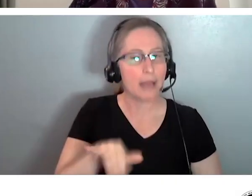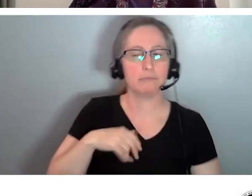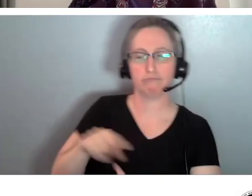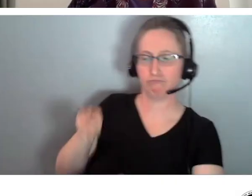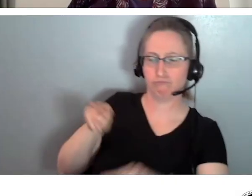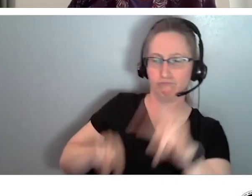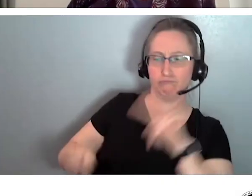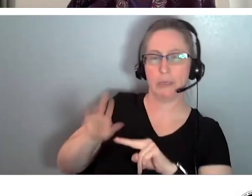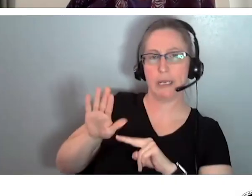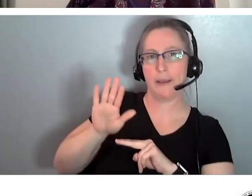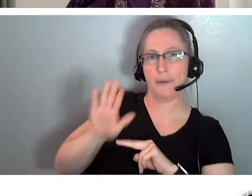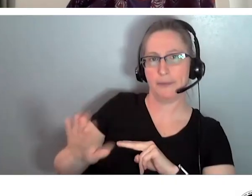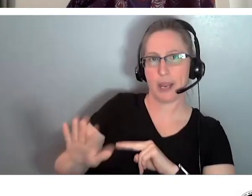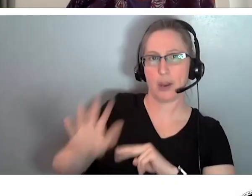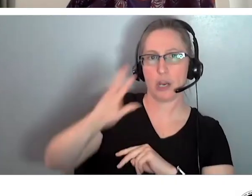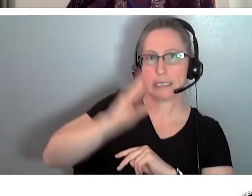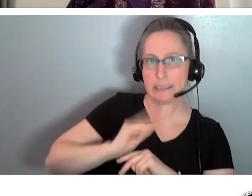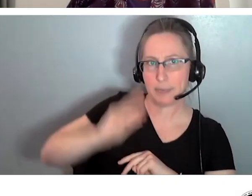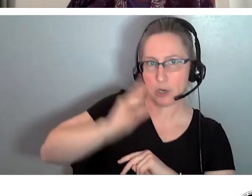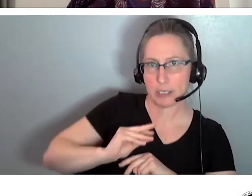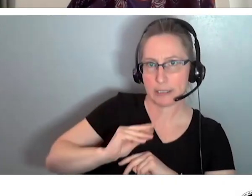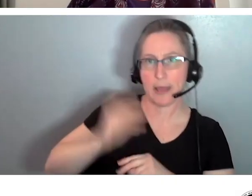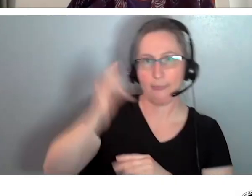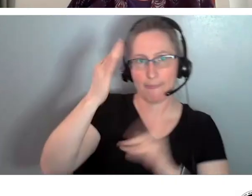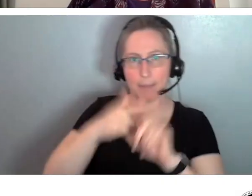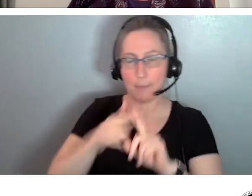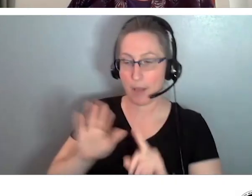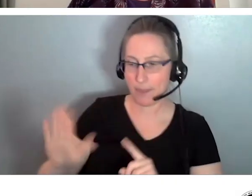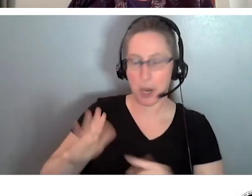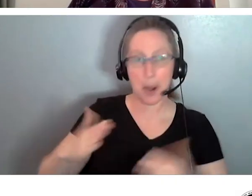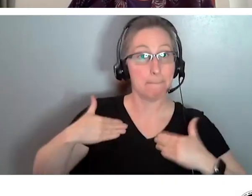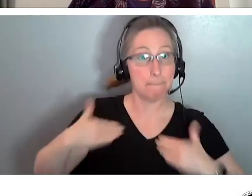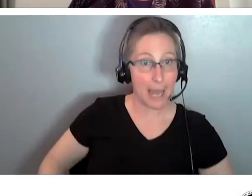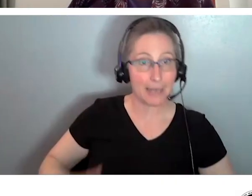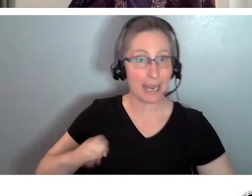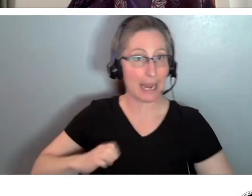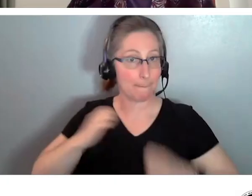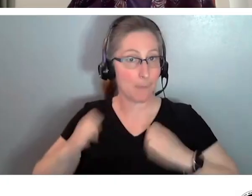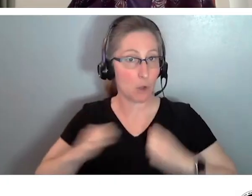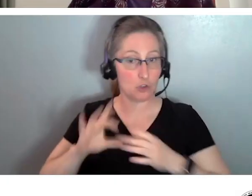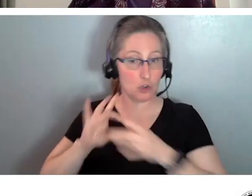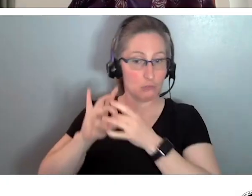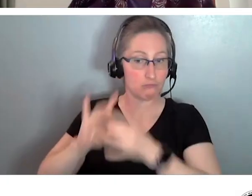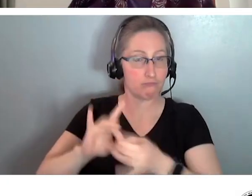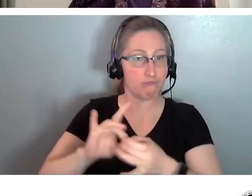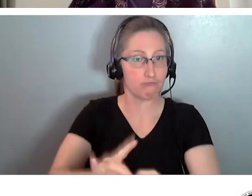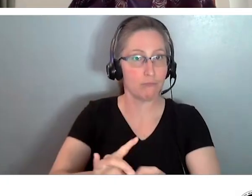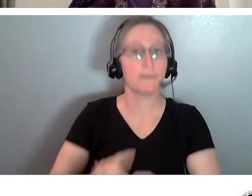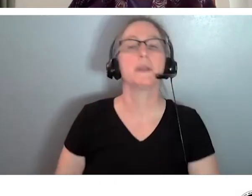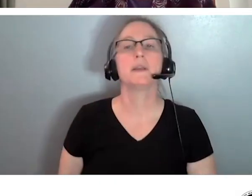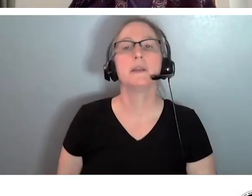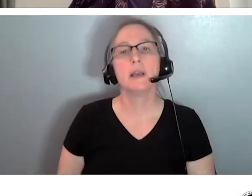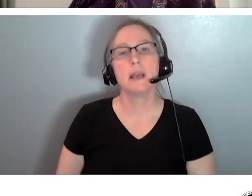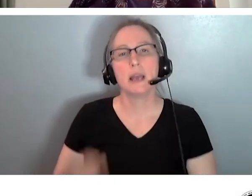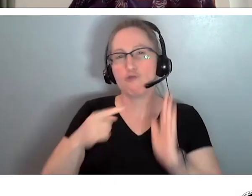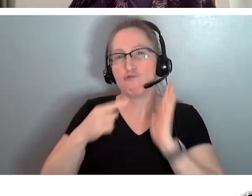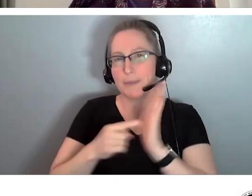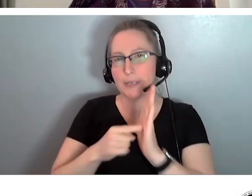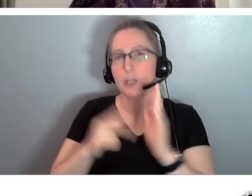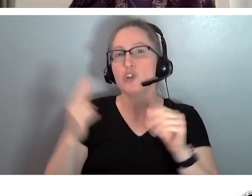and showed emotion in? So we're thinking again about bodily emotional traces too. And so we represent